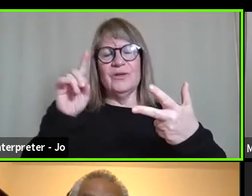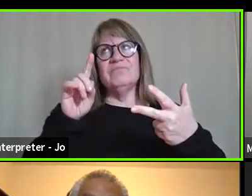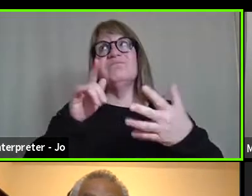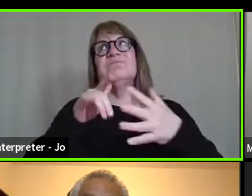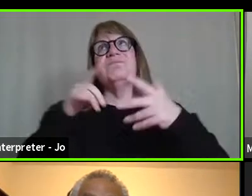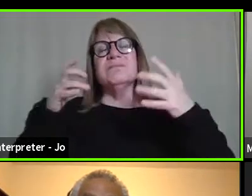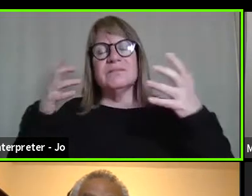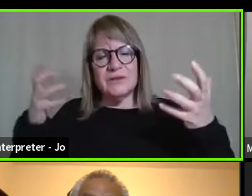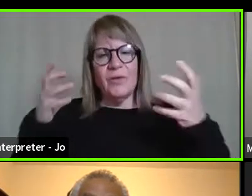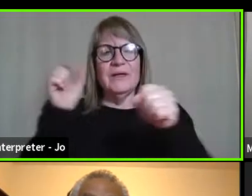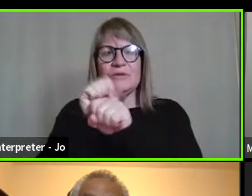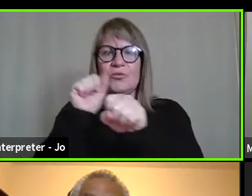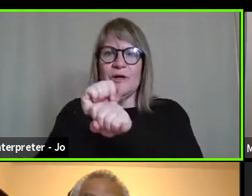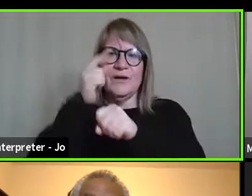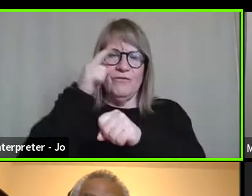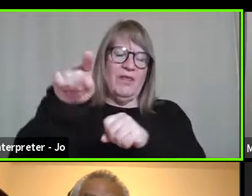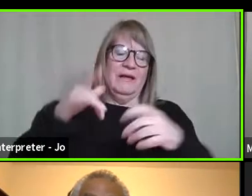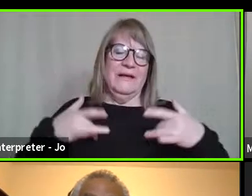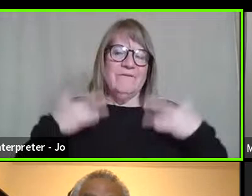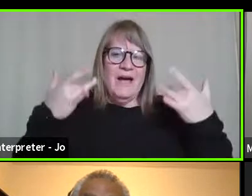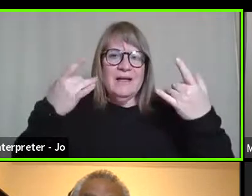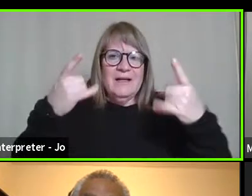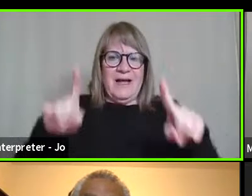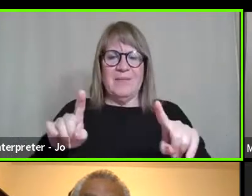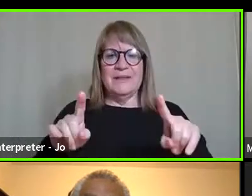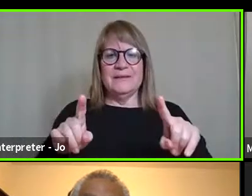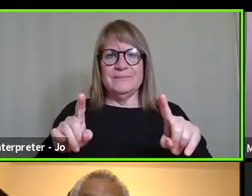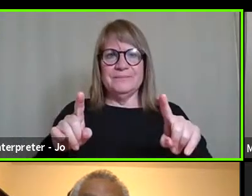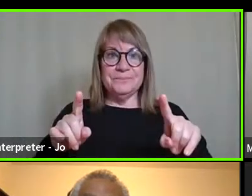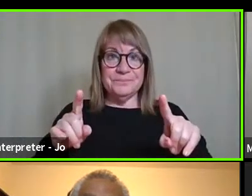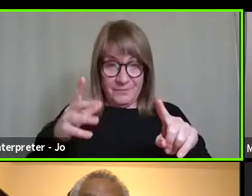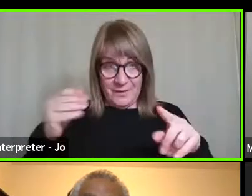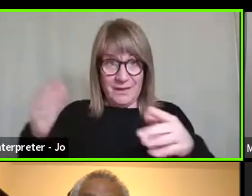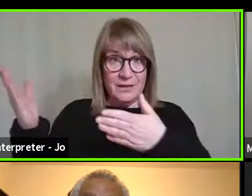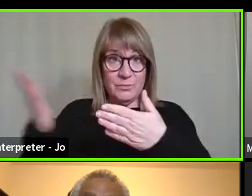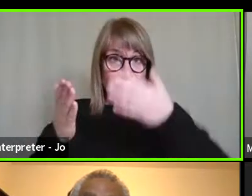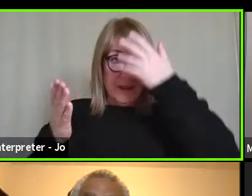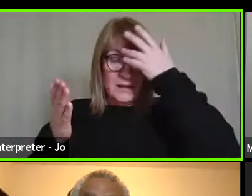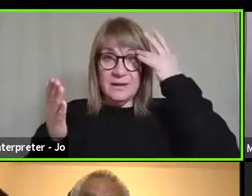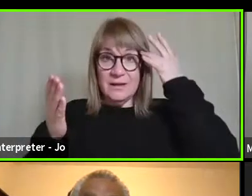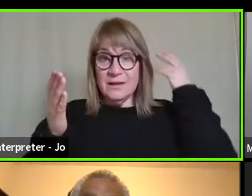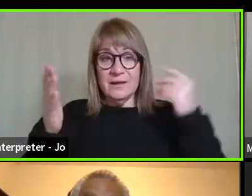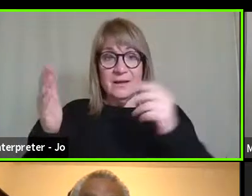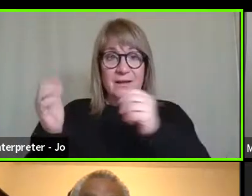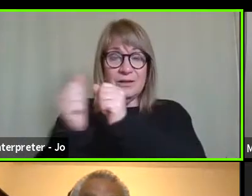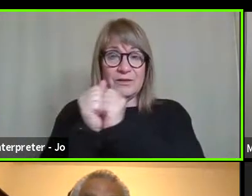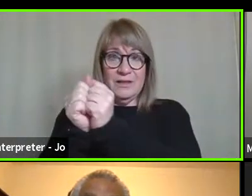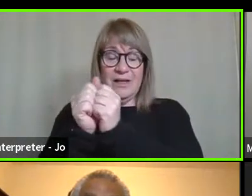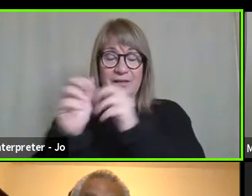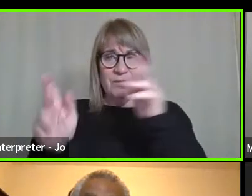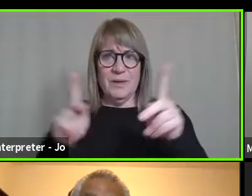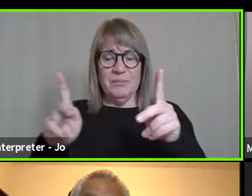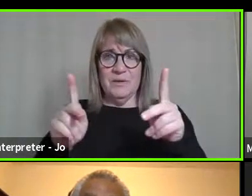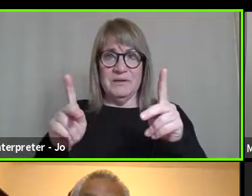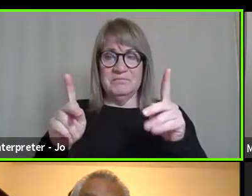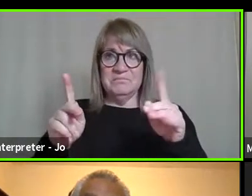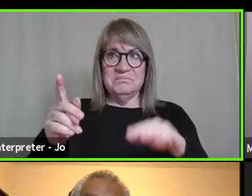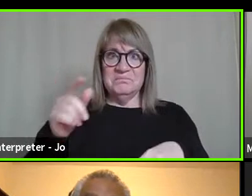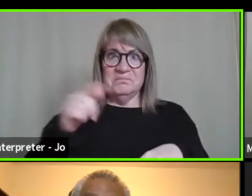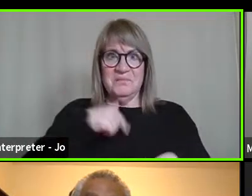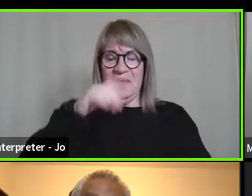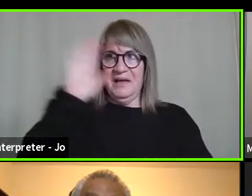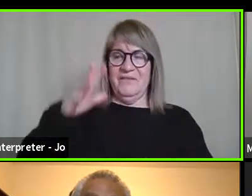work to make this happen and to bring together people that as far as i know have never been in this kind of conversation with one another